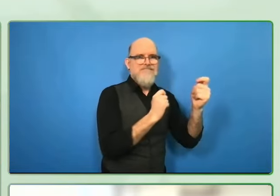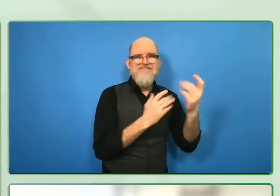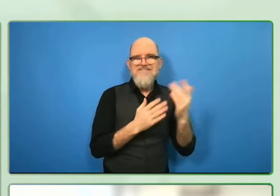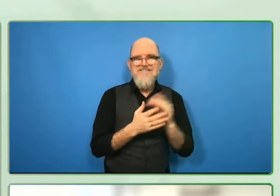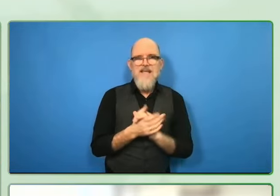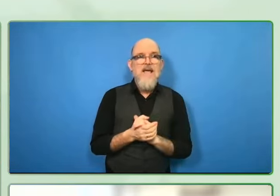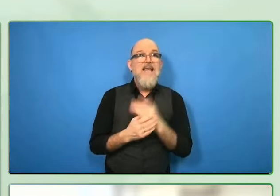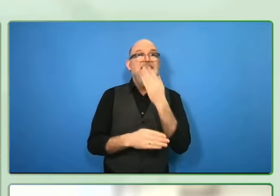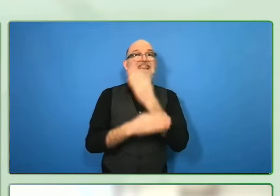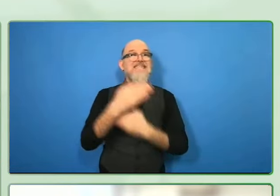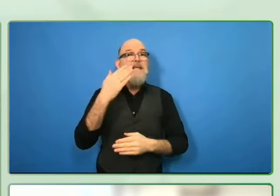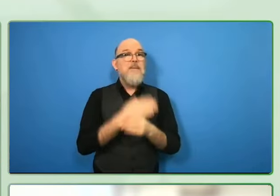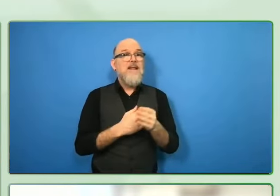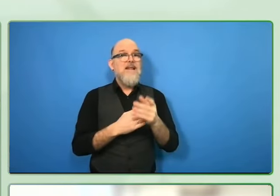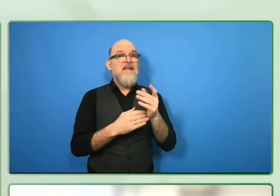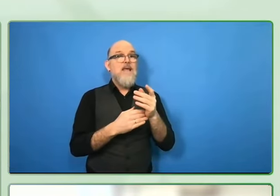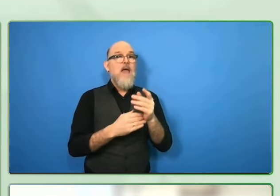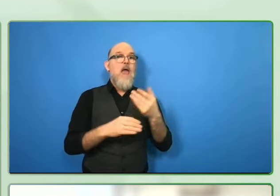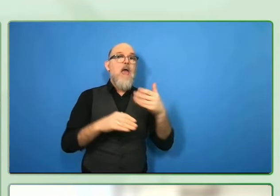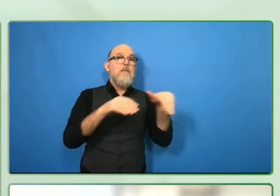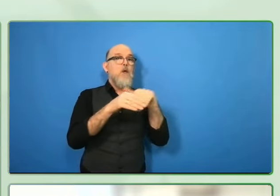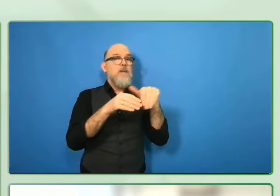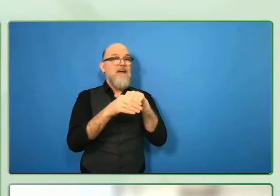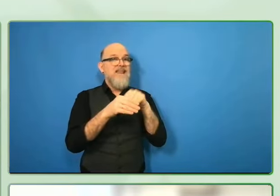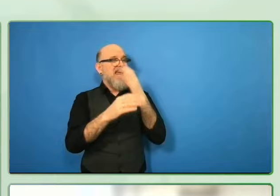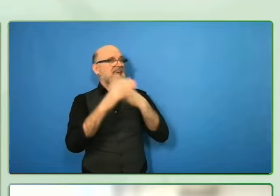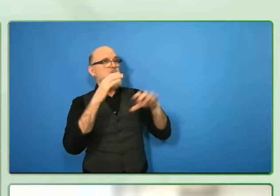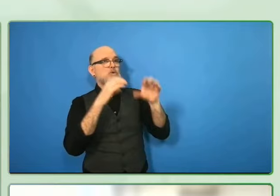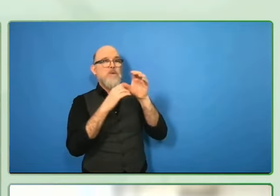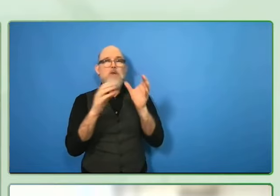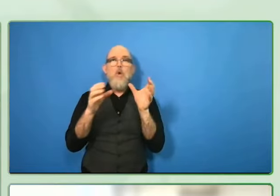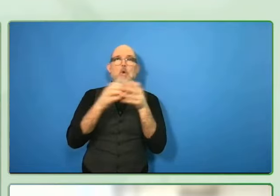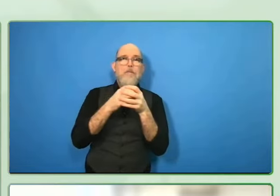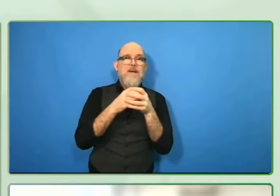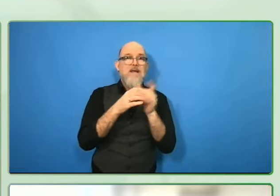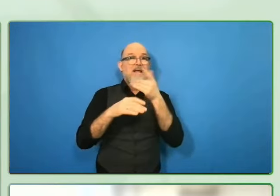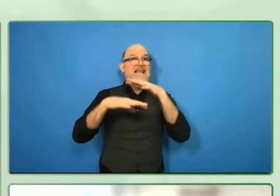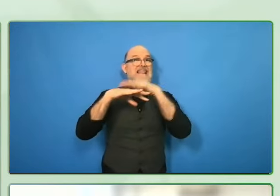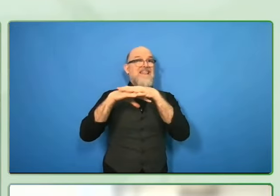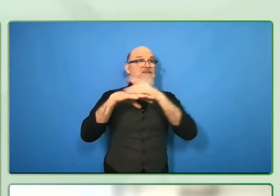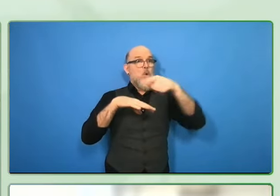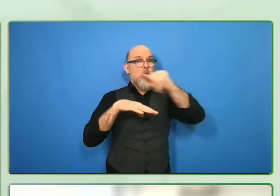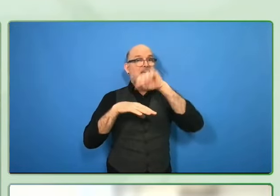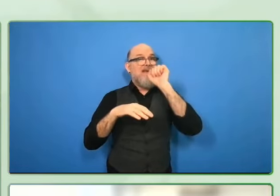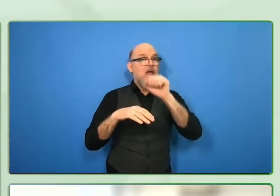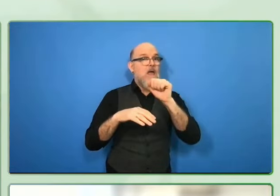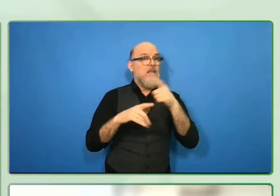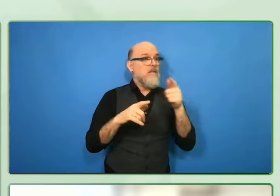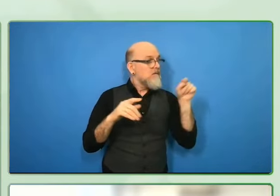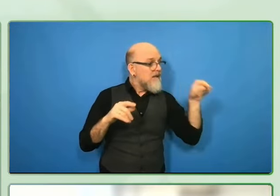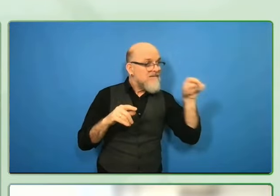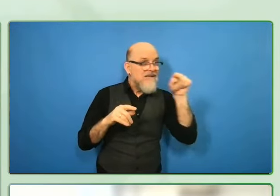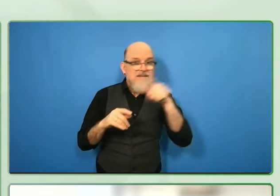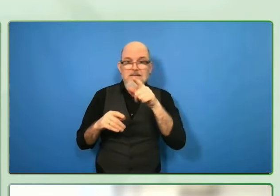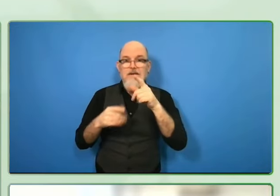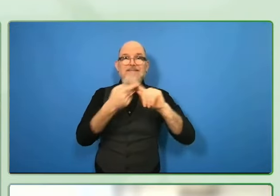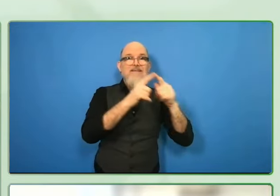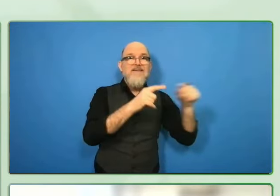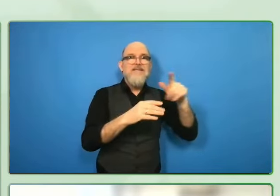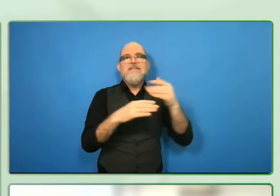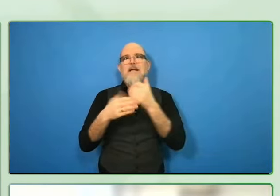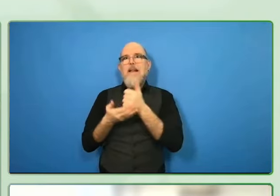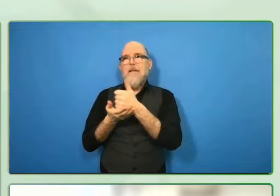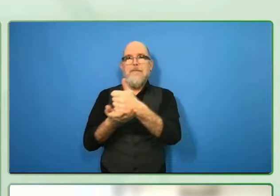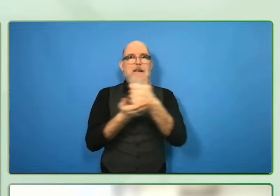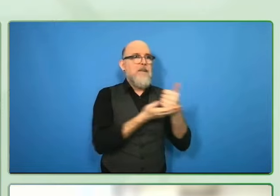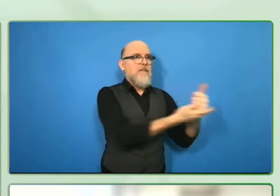be guidance, can give that support, but they also create a safe space and a community where people can share their lived experience. But that also means